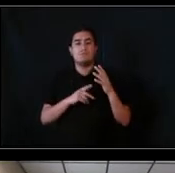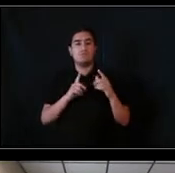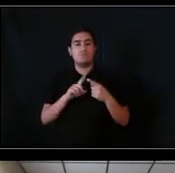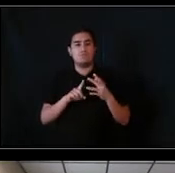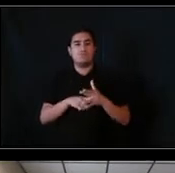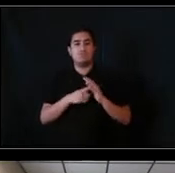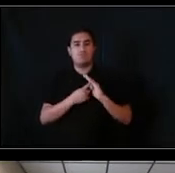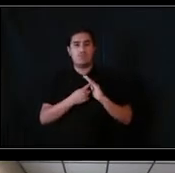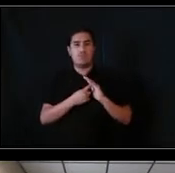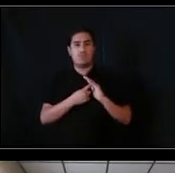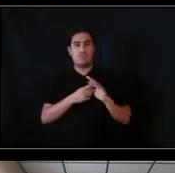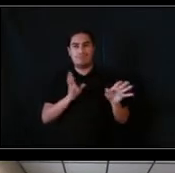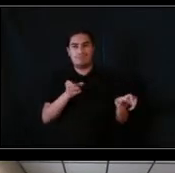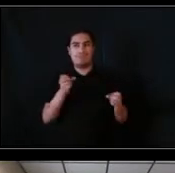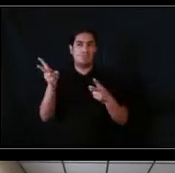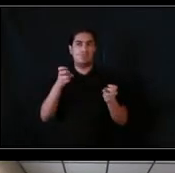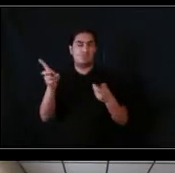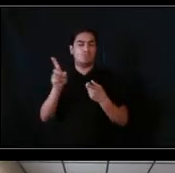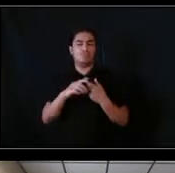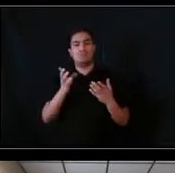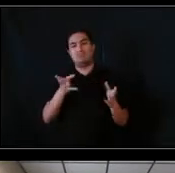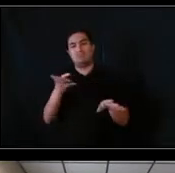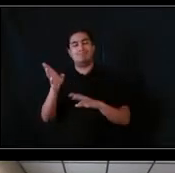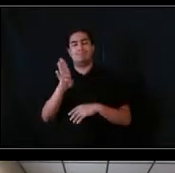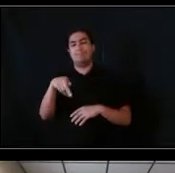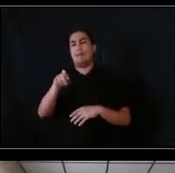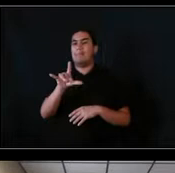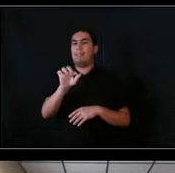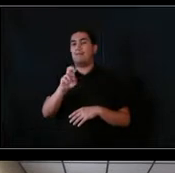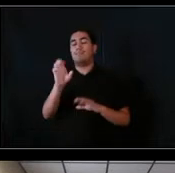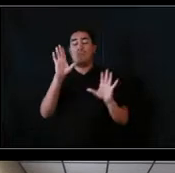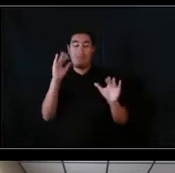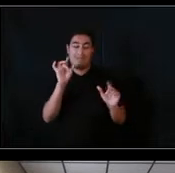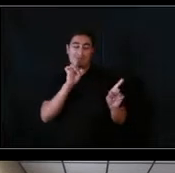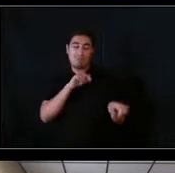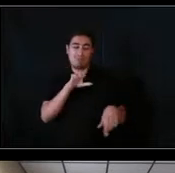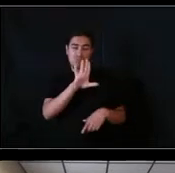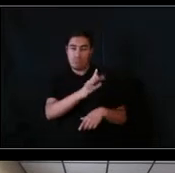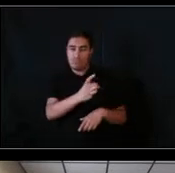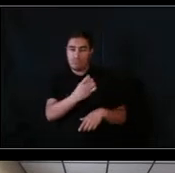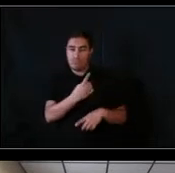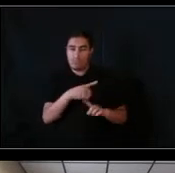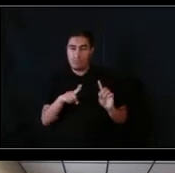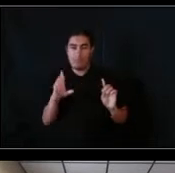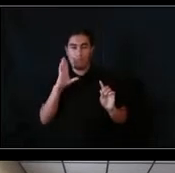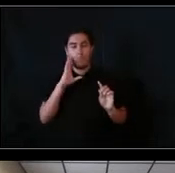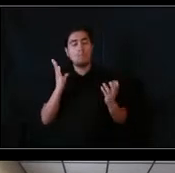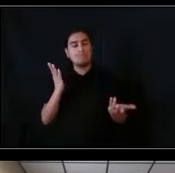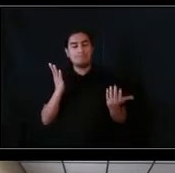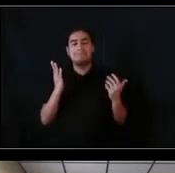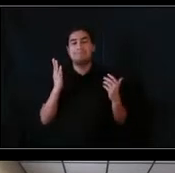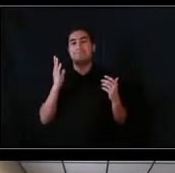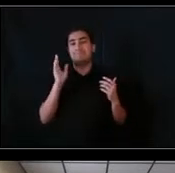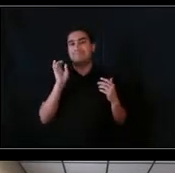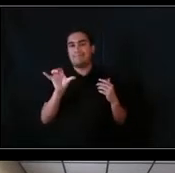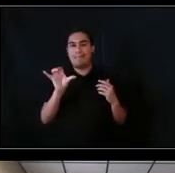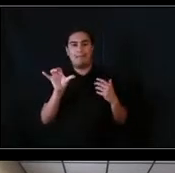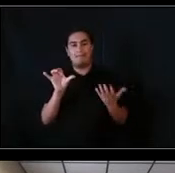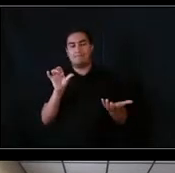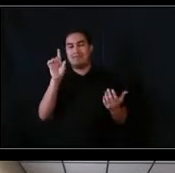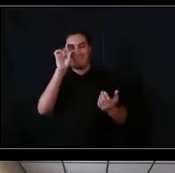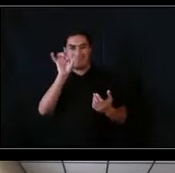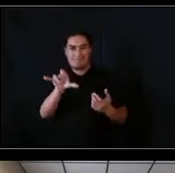getting them into the pipeline um so hopefully that answers your question but um you know there there's and that's just i think the